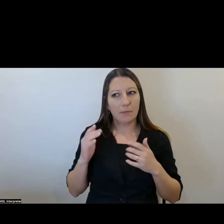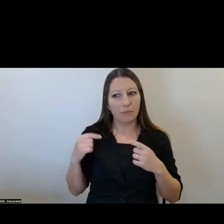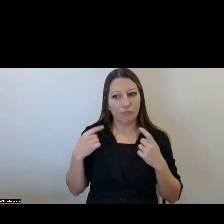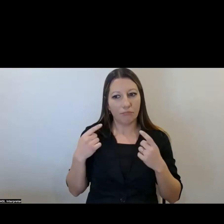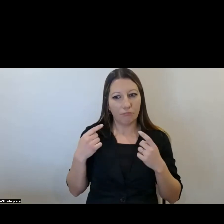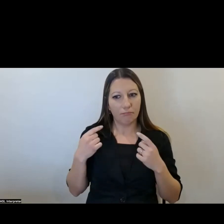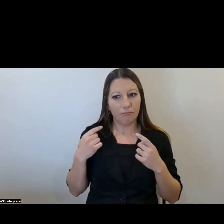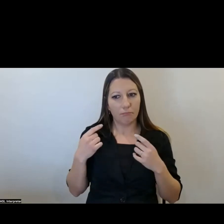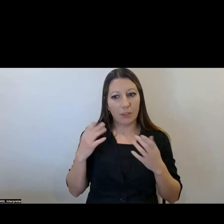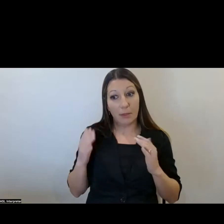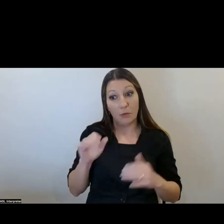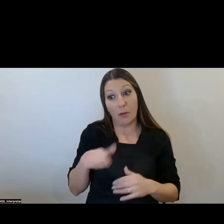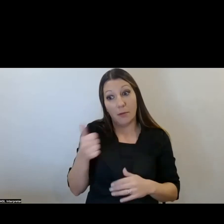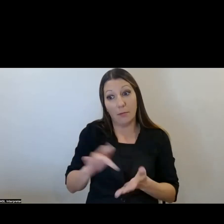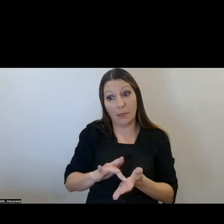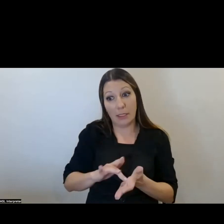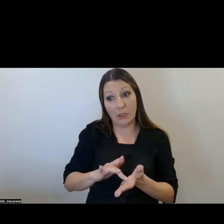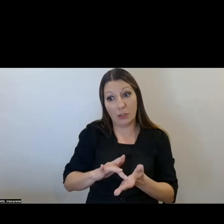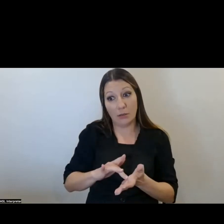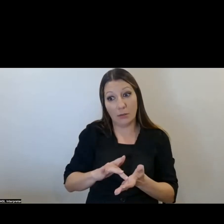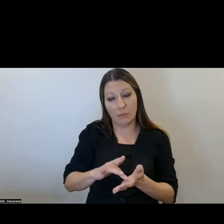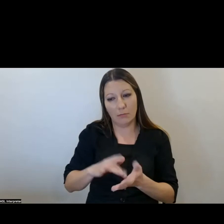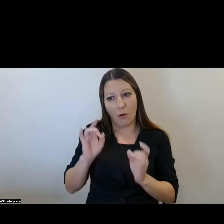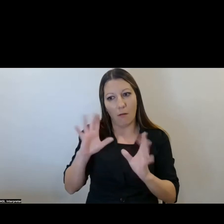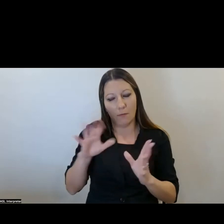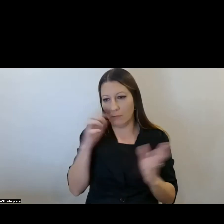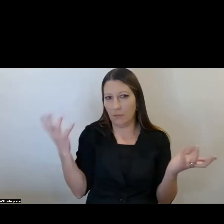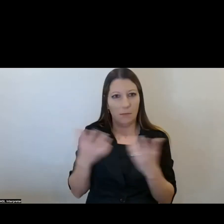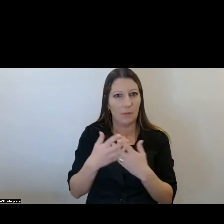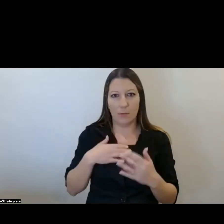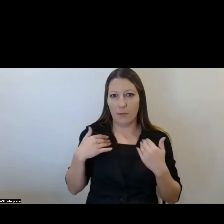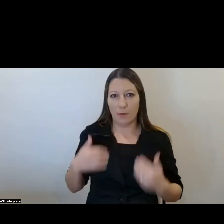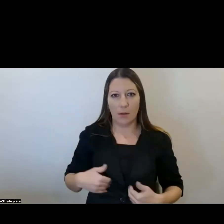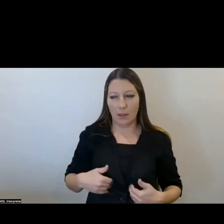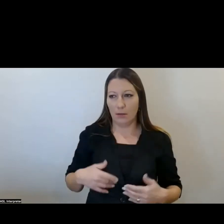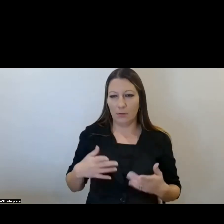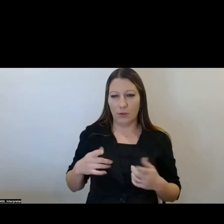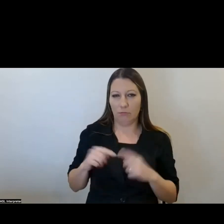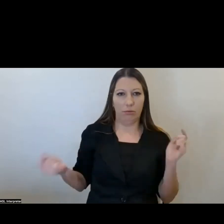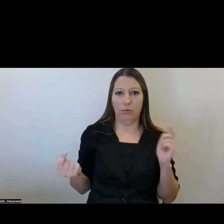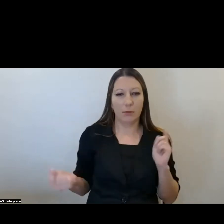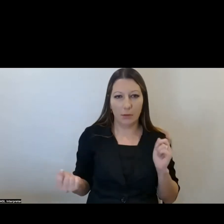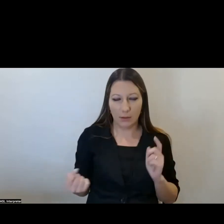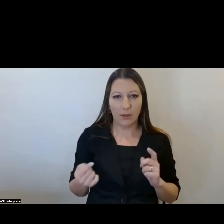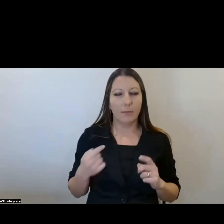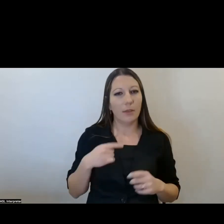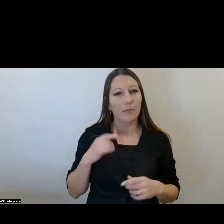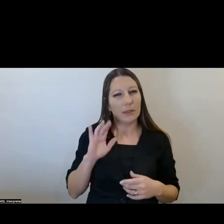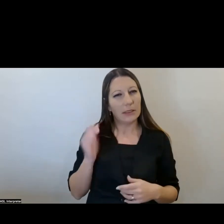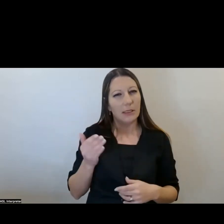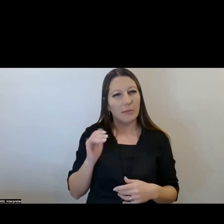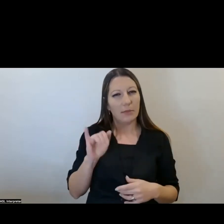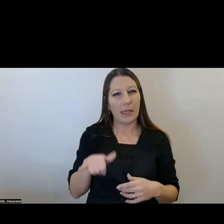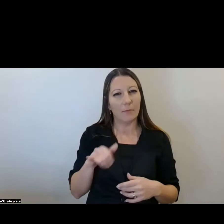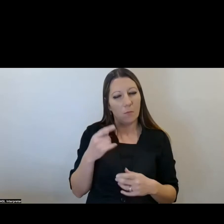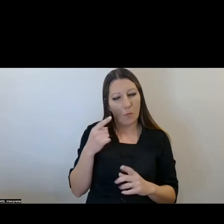to other medications. So what I want to read to you is it's